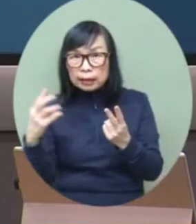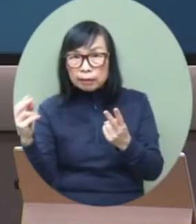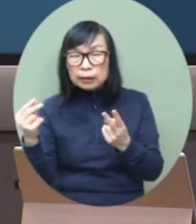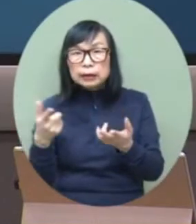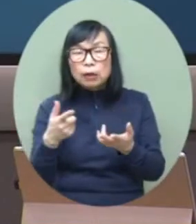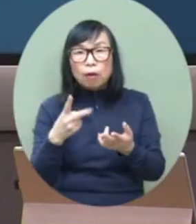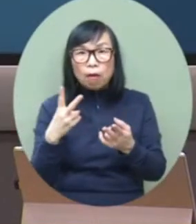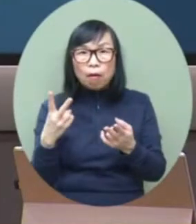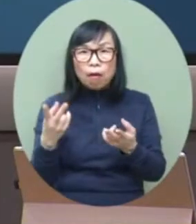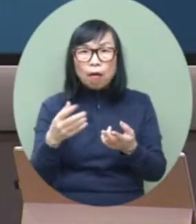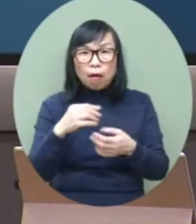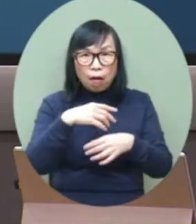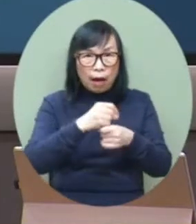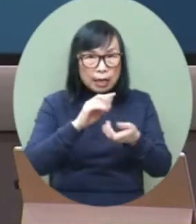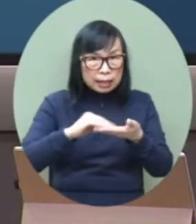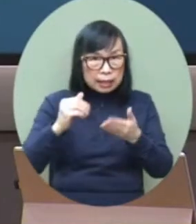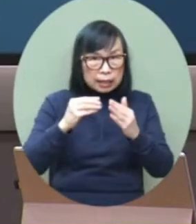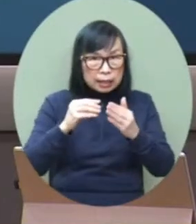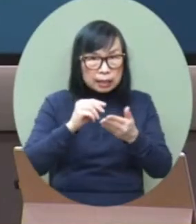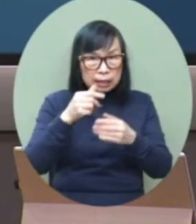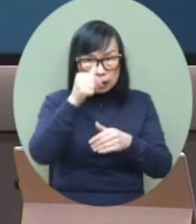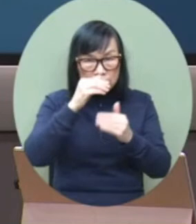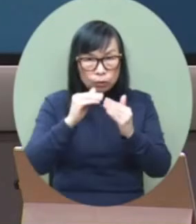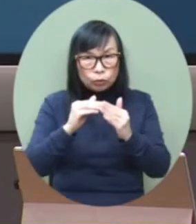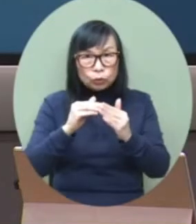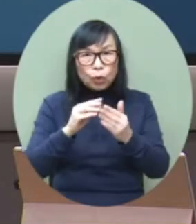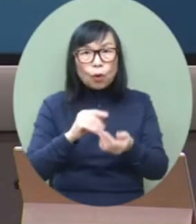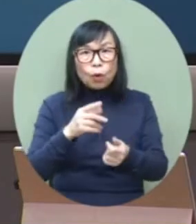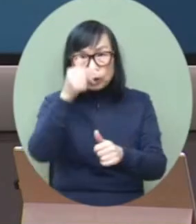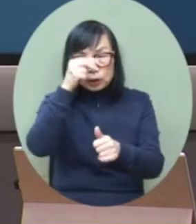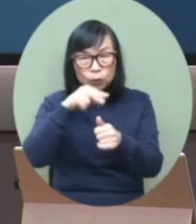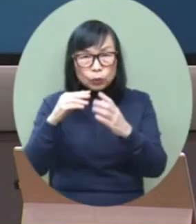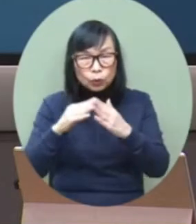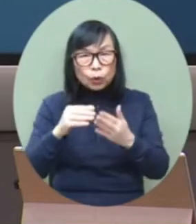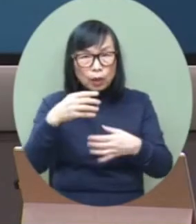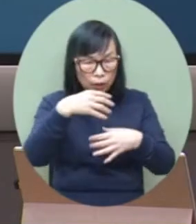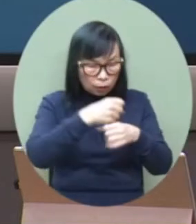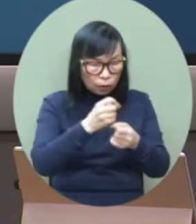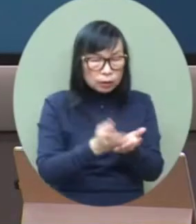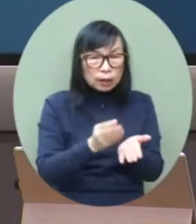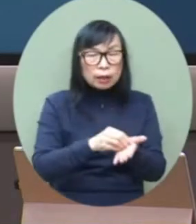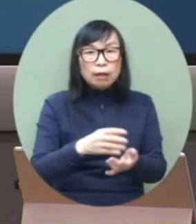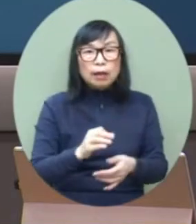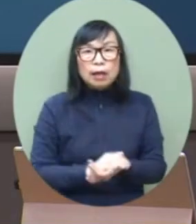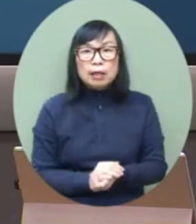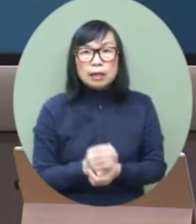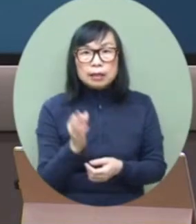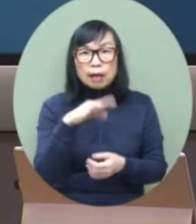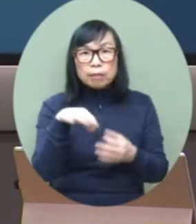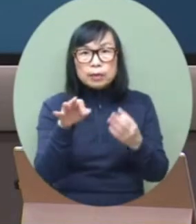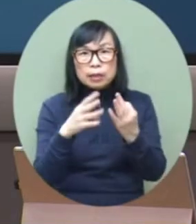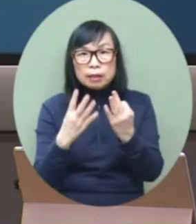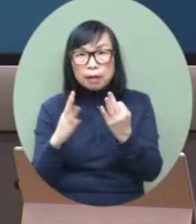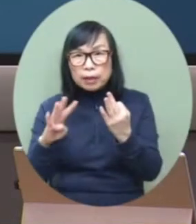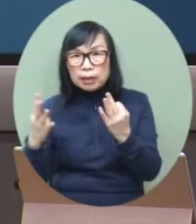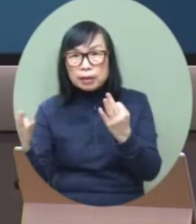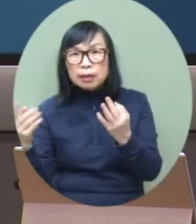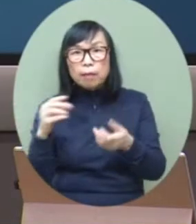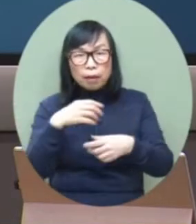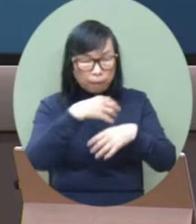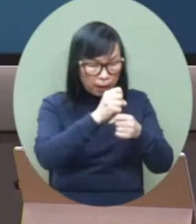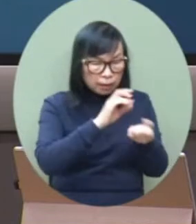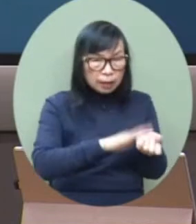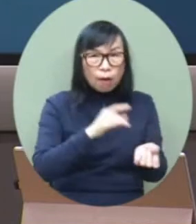our laboratory, and 2,672 cases that are positive. Of